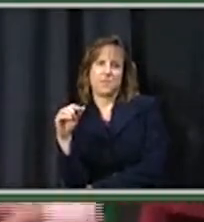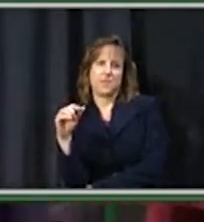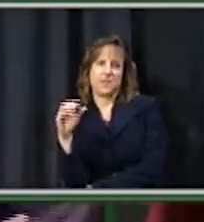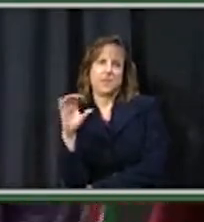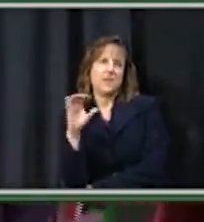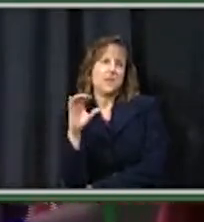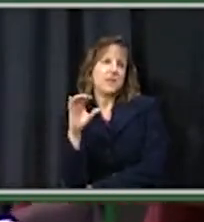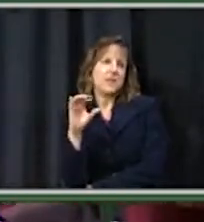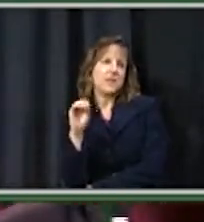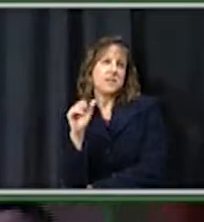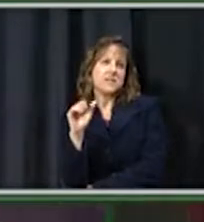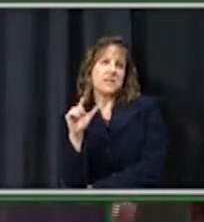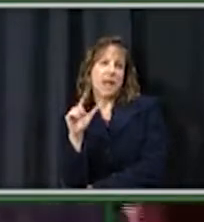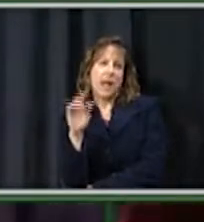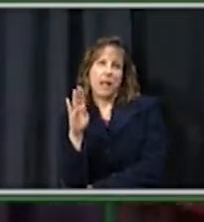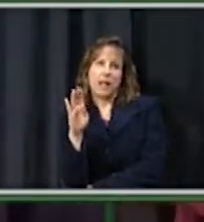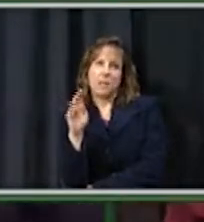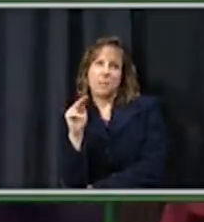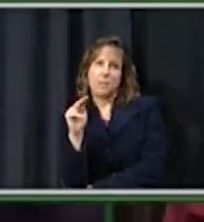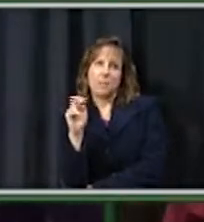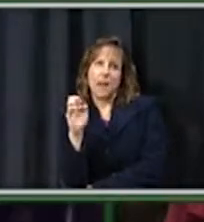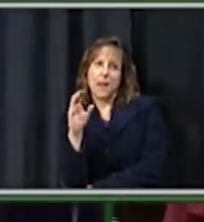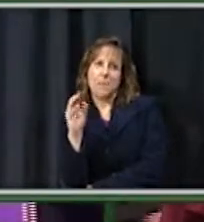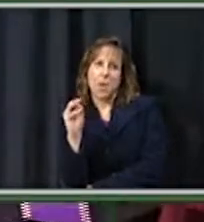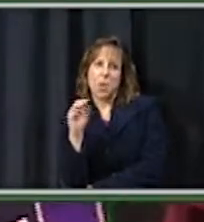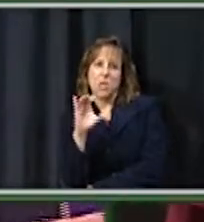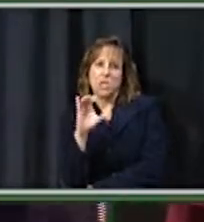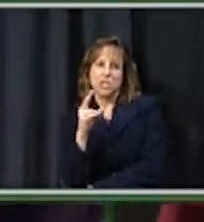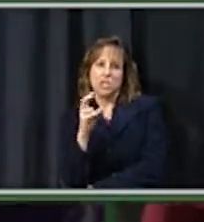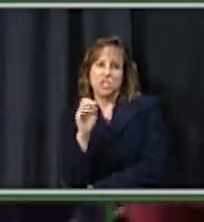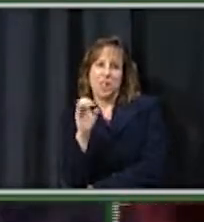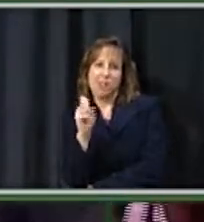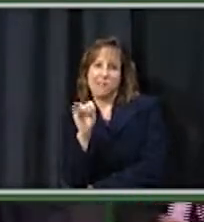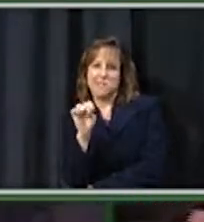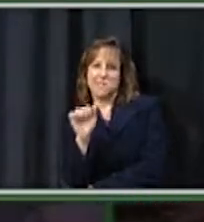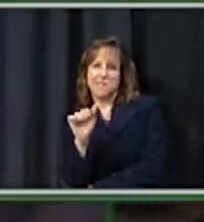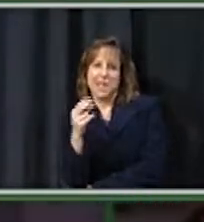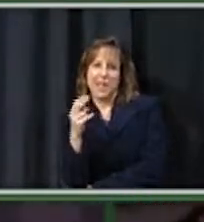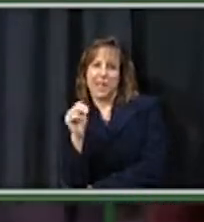Sal Benamer. Chelsea Henderson.